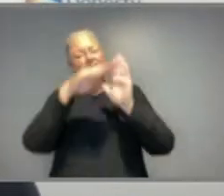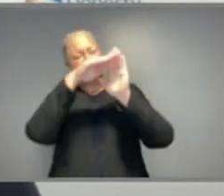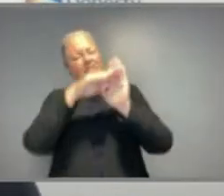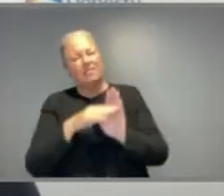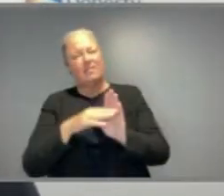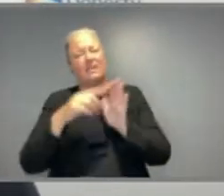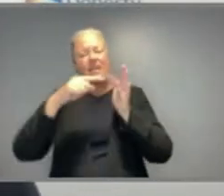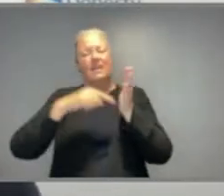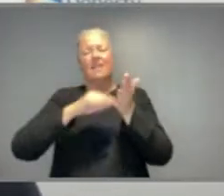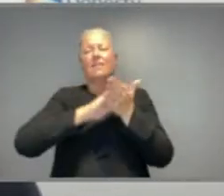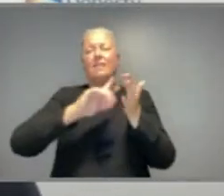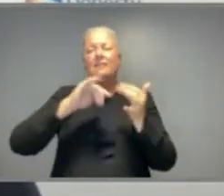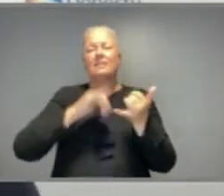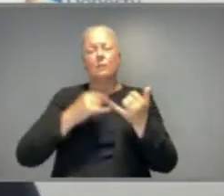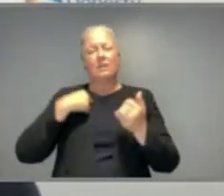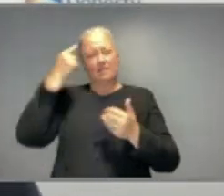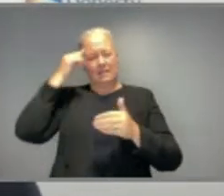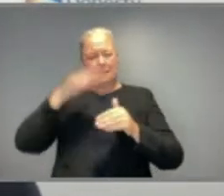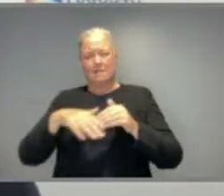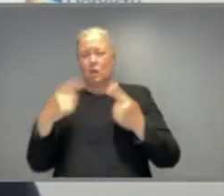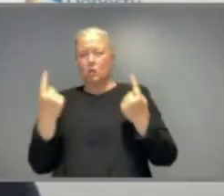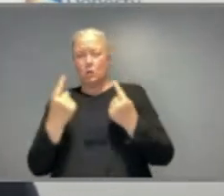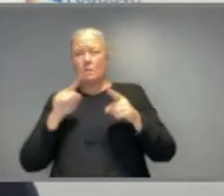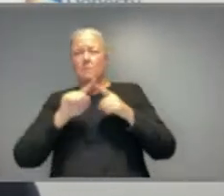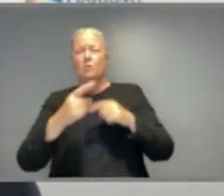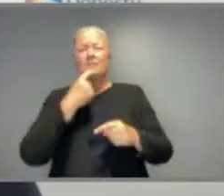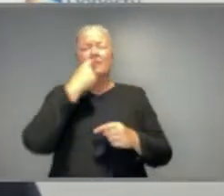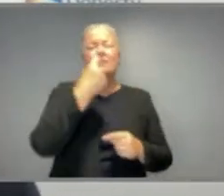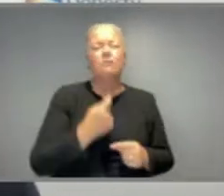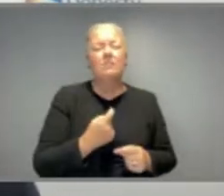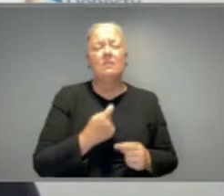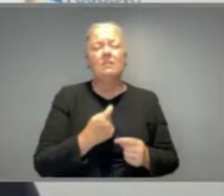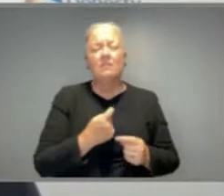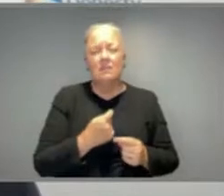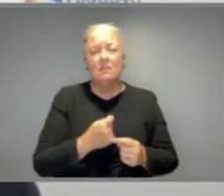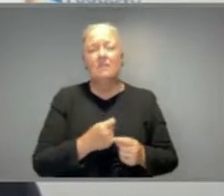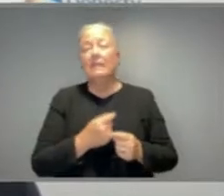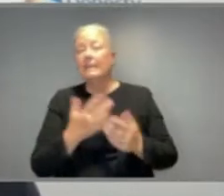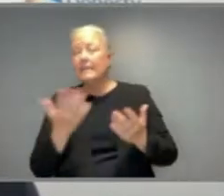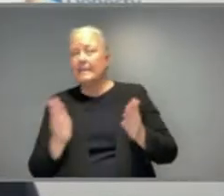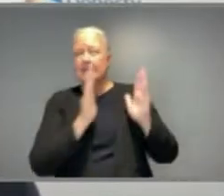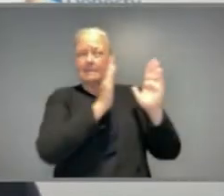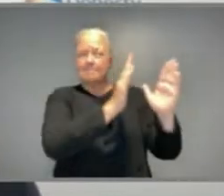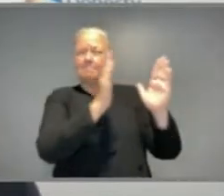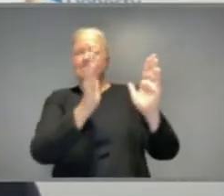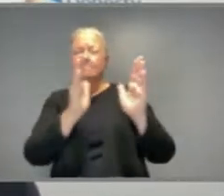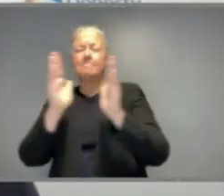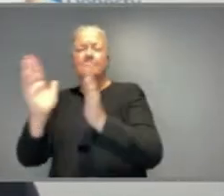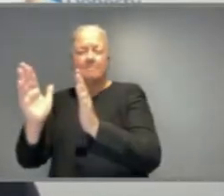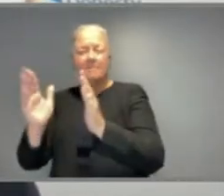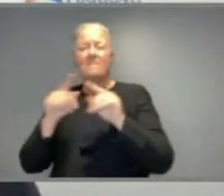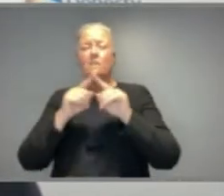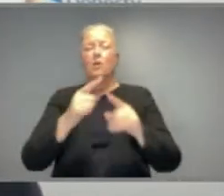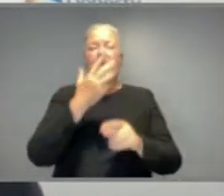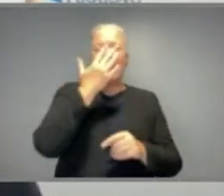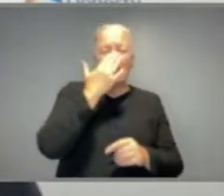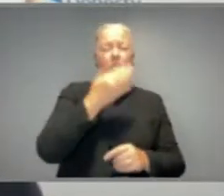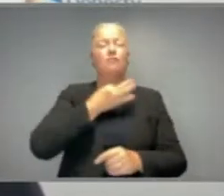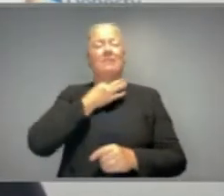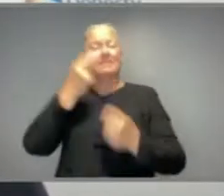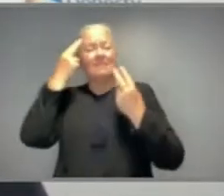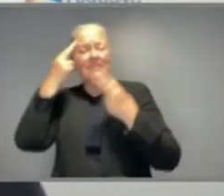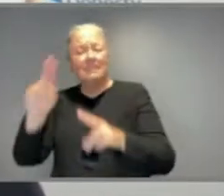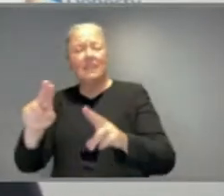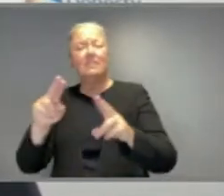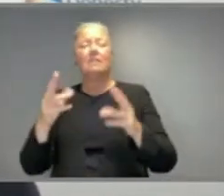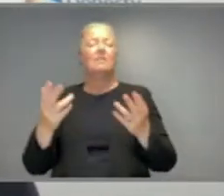most risk of severe outcomes, and the gradient of severity varies so substantially by age, and the risks of death vary by age. All